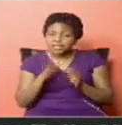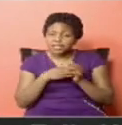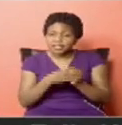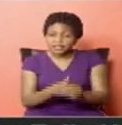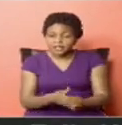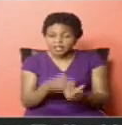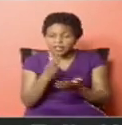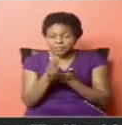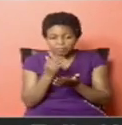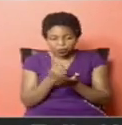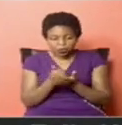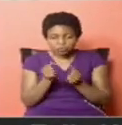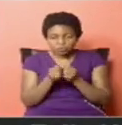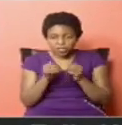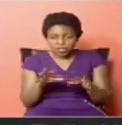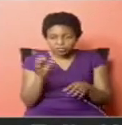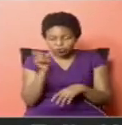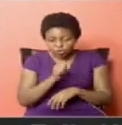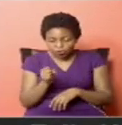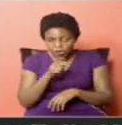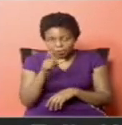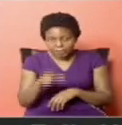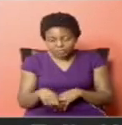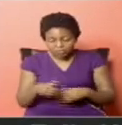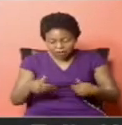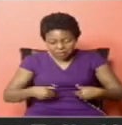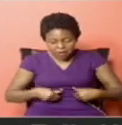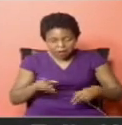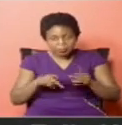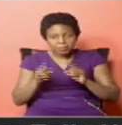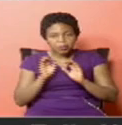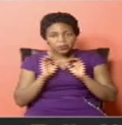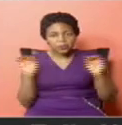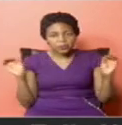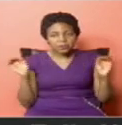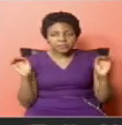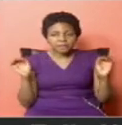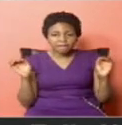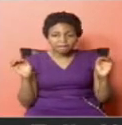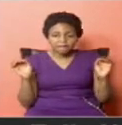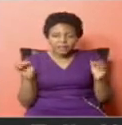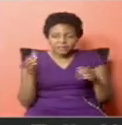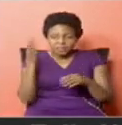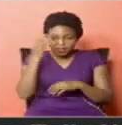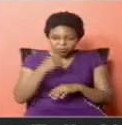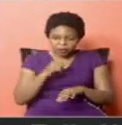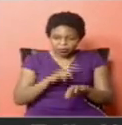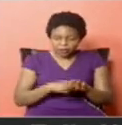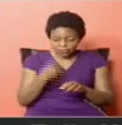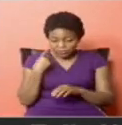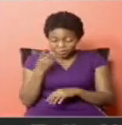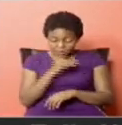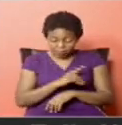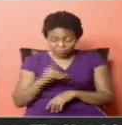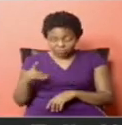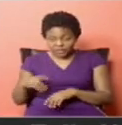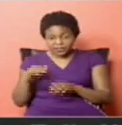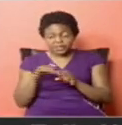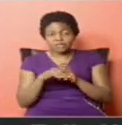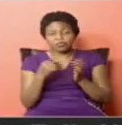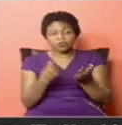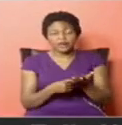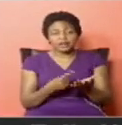Because without the older persons, there are no younger generations. But when you look at our democracy here in